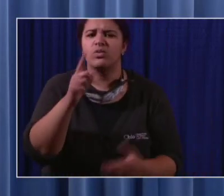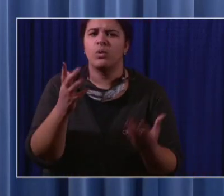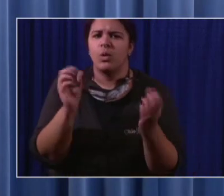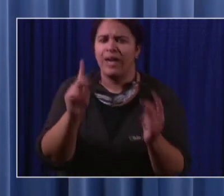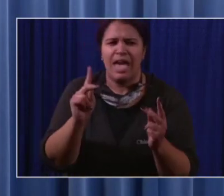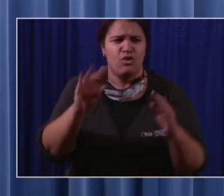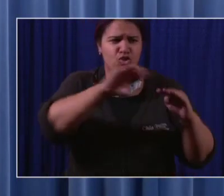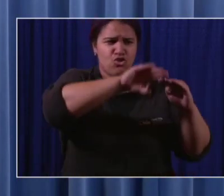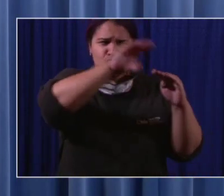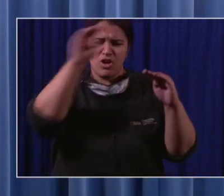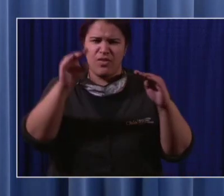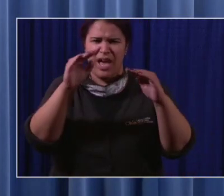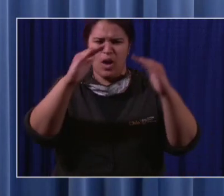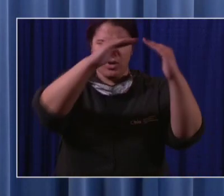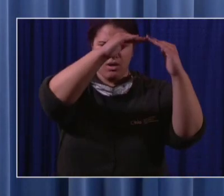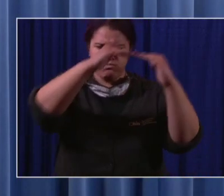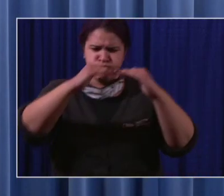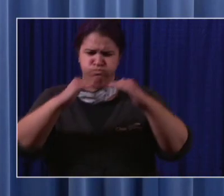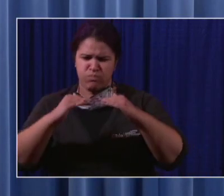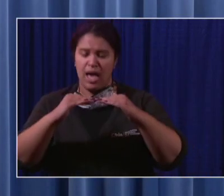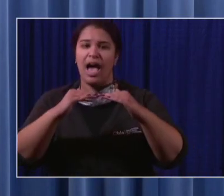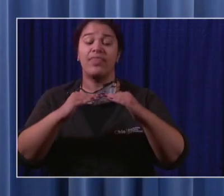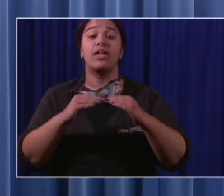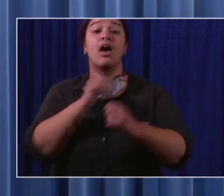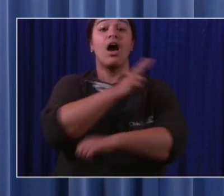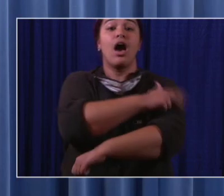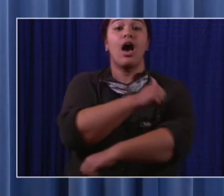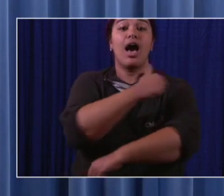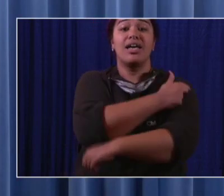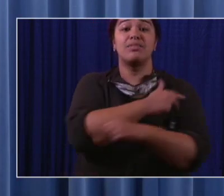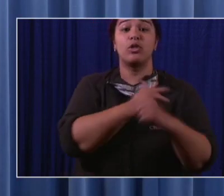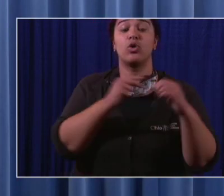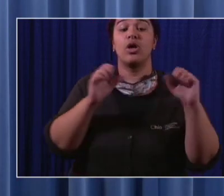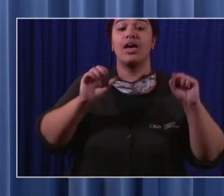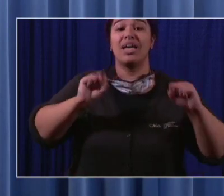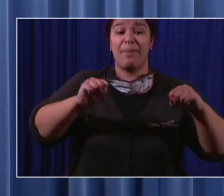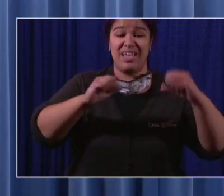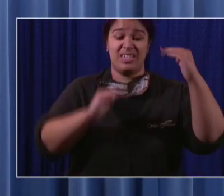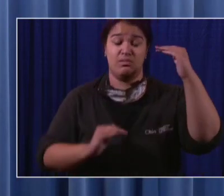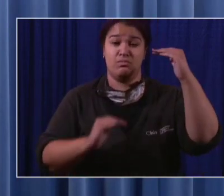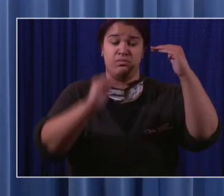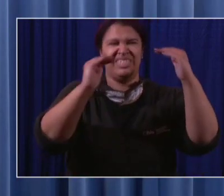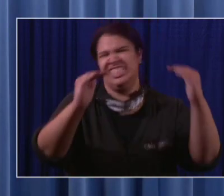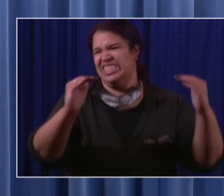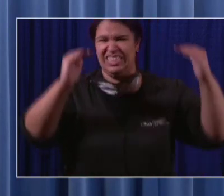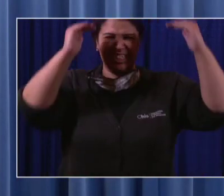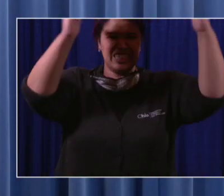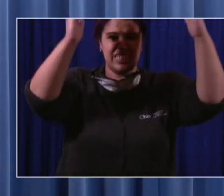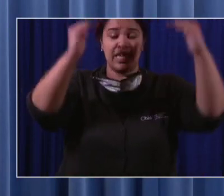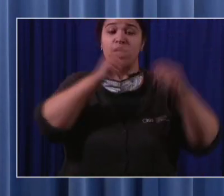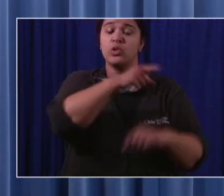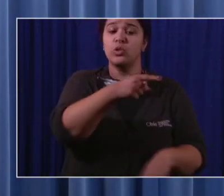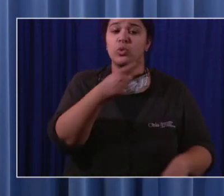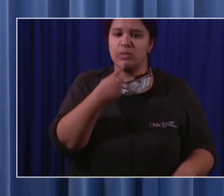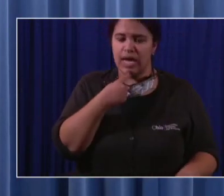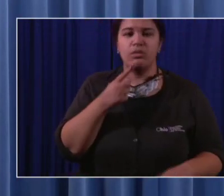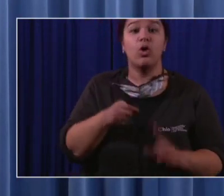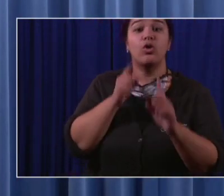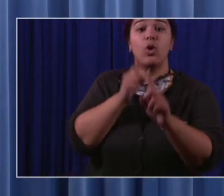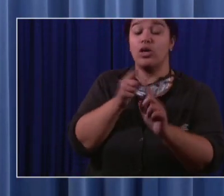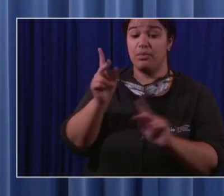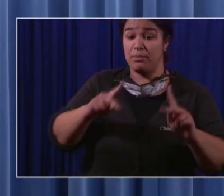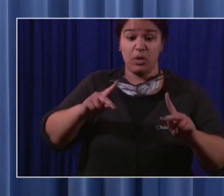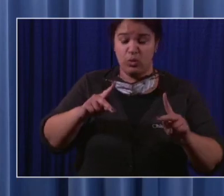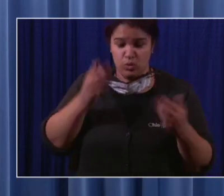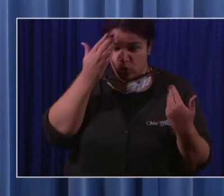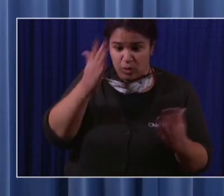capacity, but you said that the new goal now is to keep people from getting sick, even those who don't know they're sick. NPR just released an article with